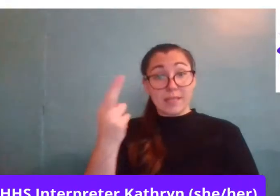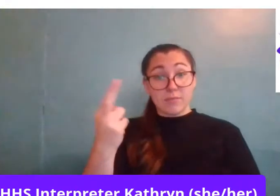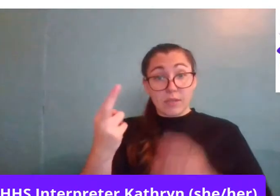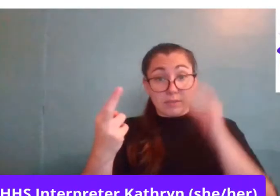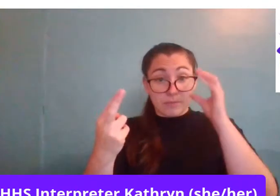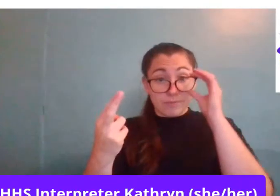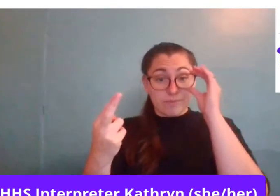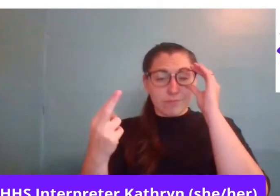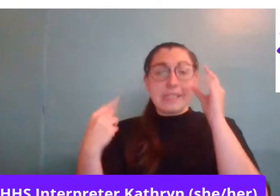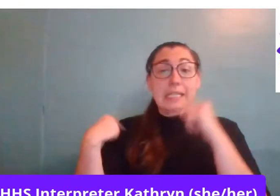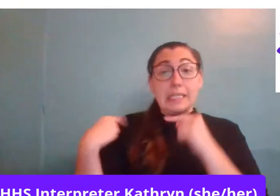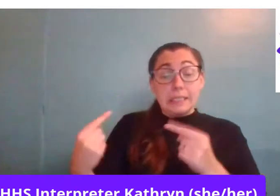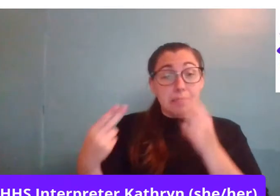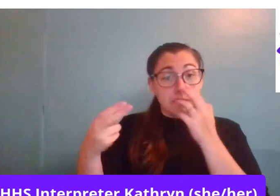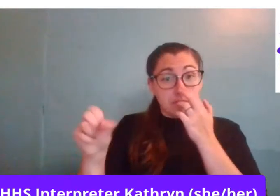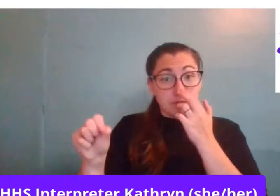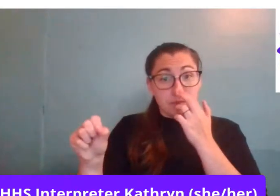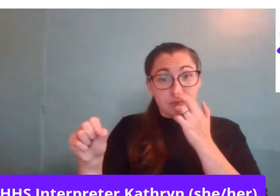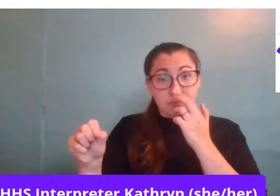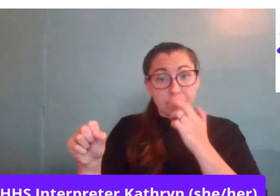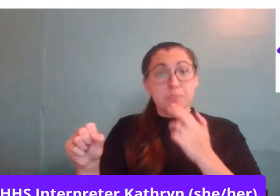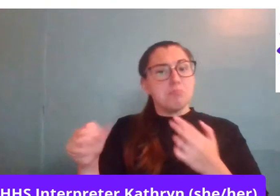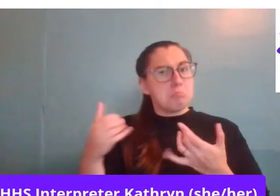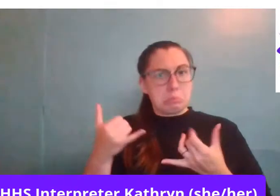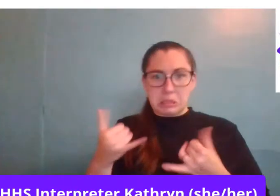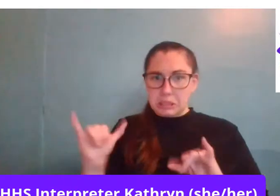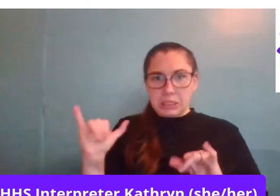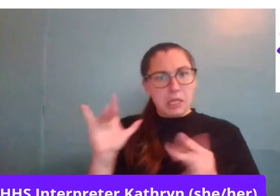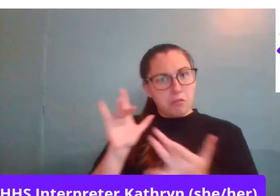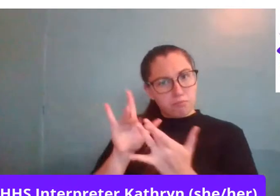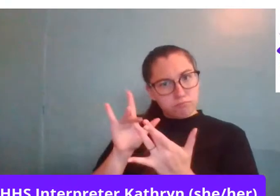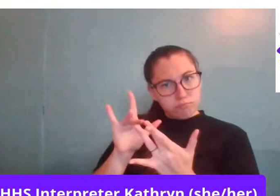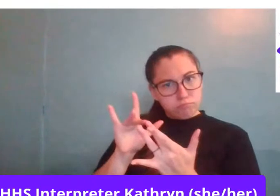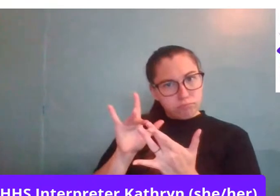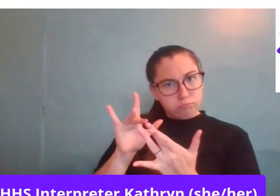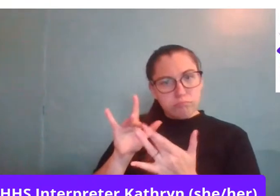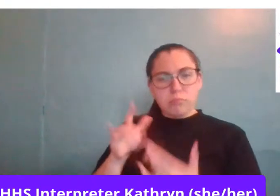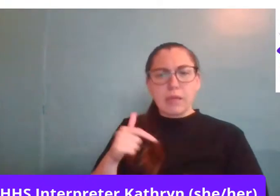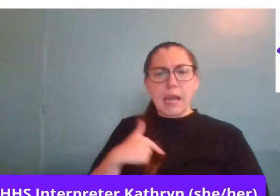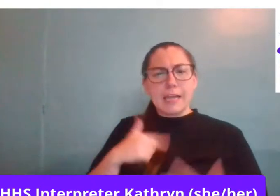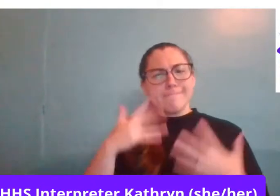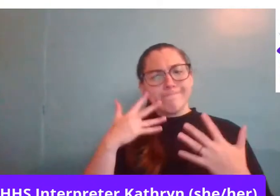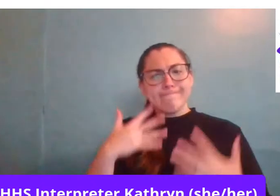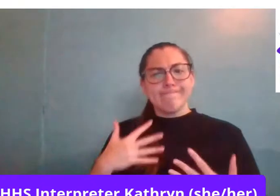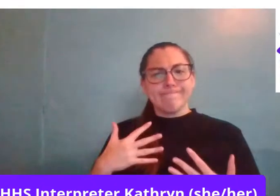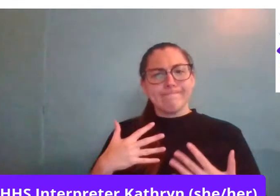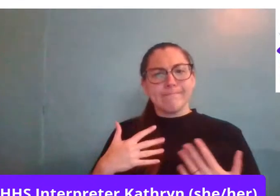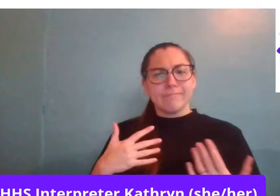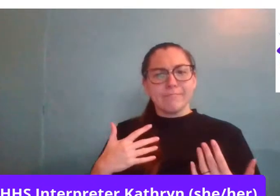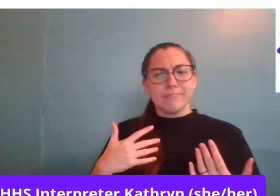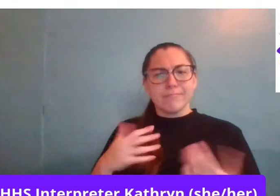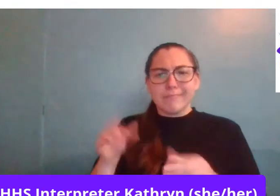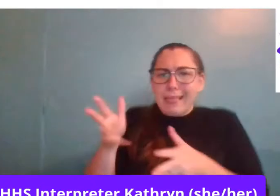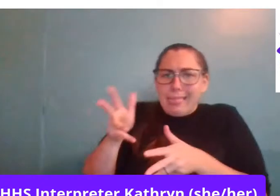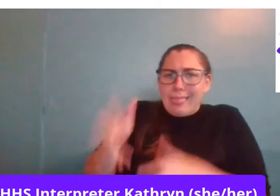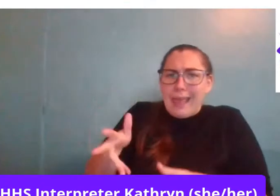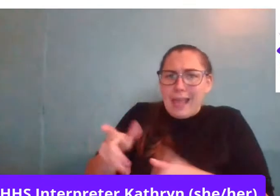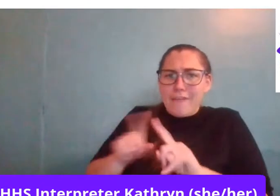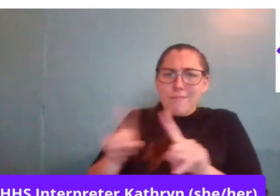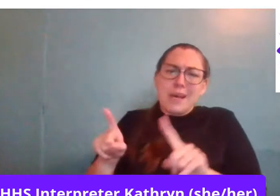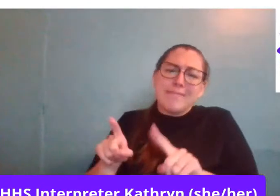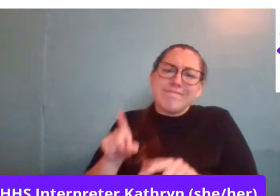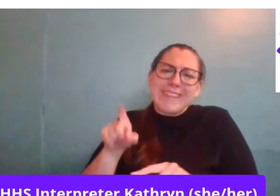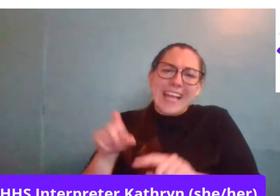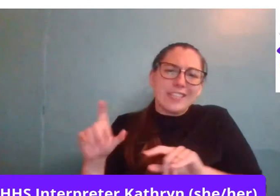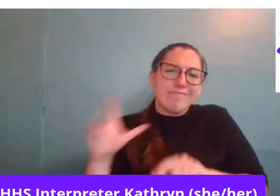high school that I'm, still keep in touch to this day. I regret to leave them down there, but hey, I had to come back home. I